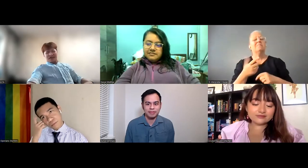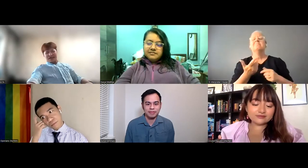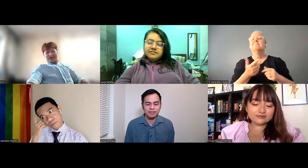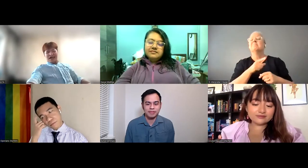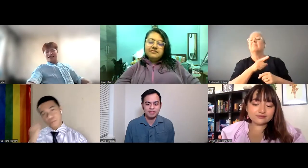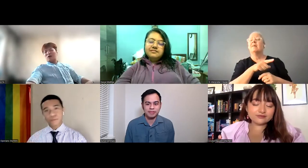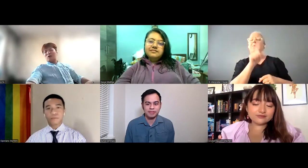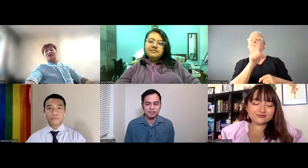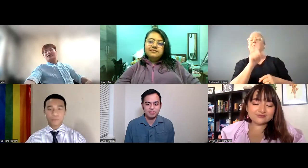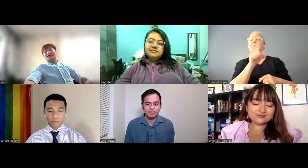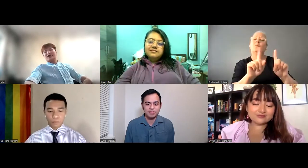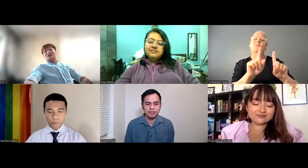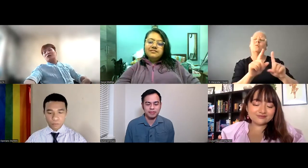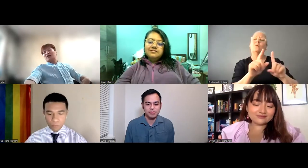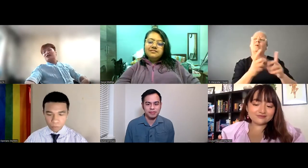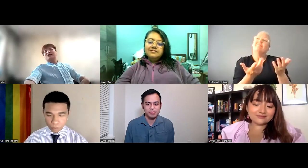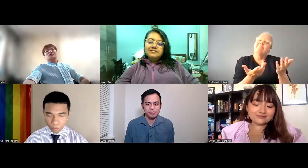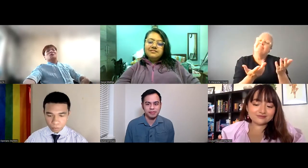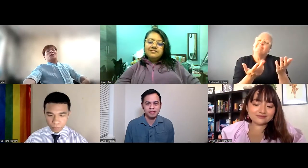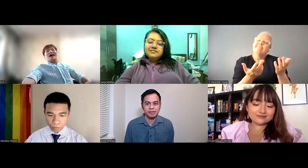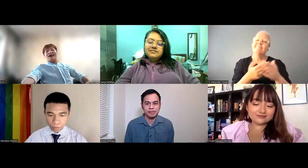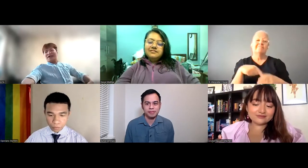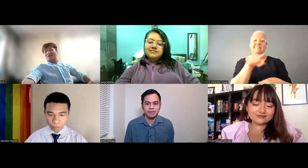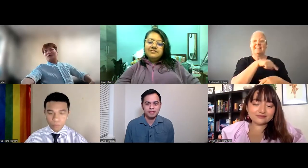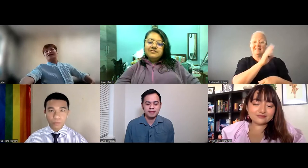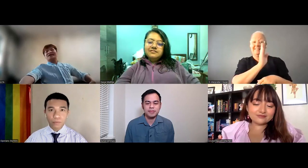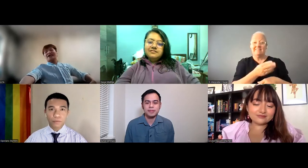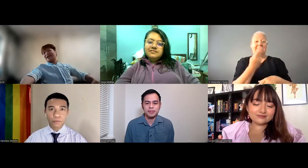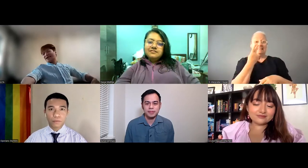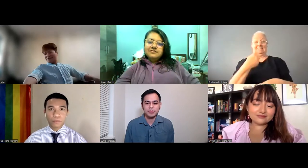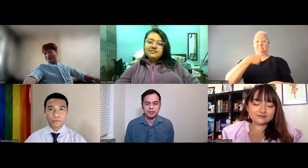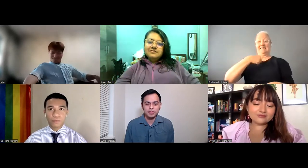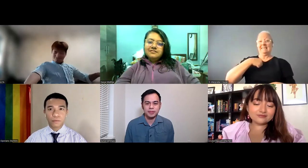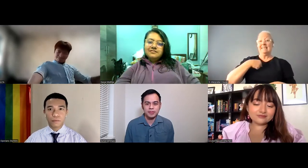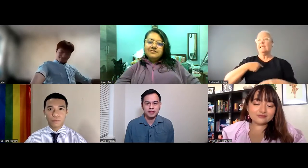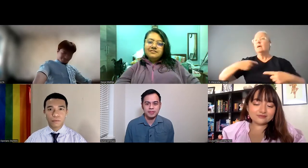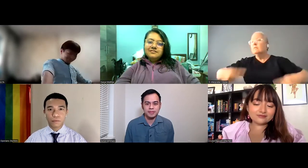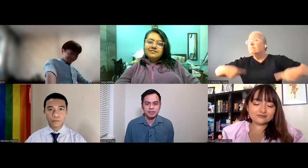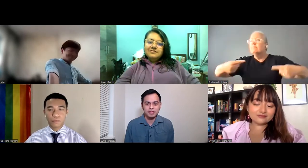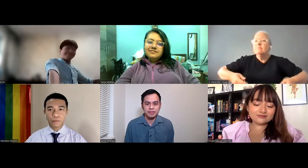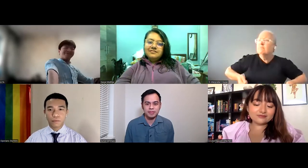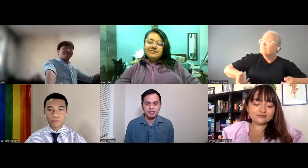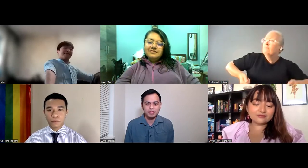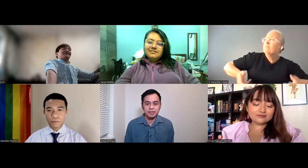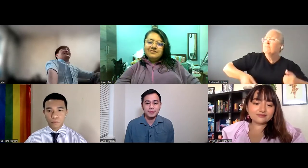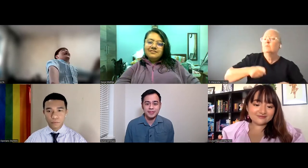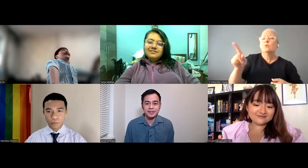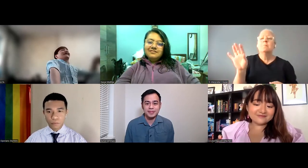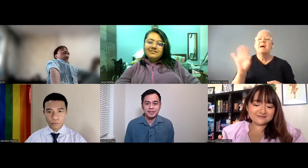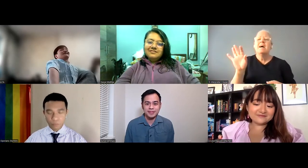First of all, they never saw me going to bathroom. So that's why it wasn't their